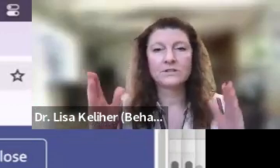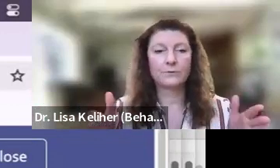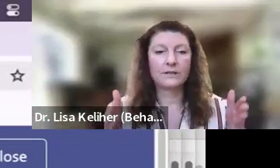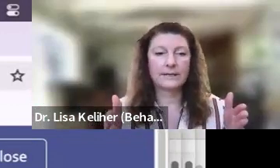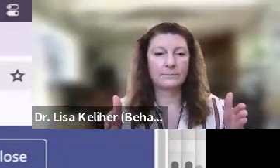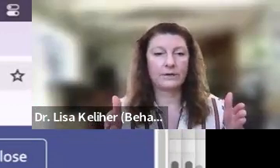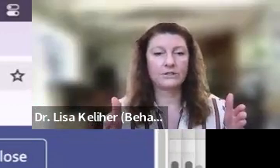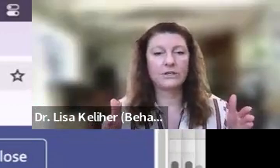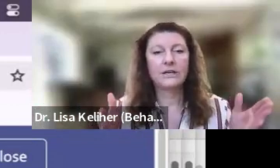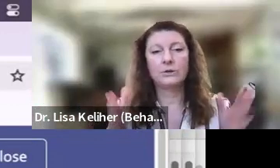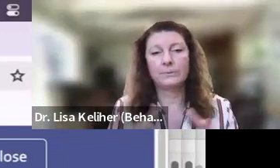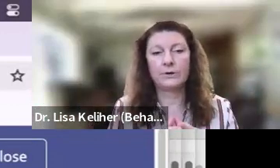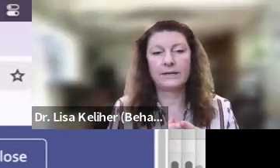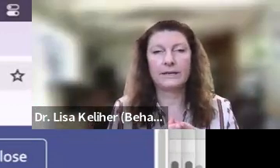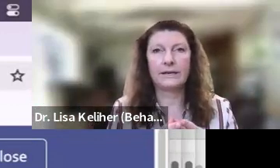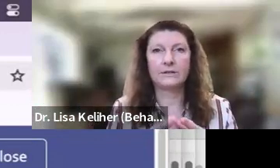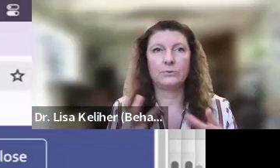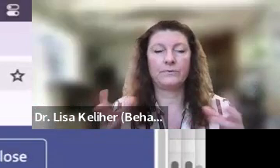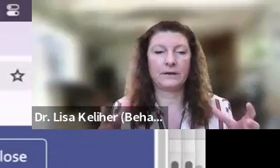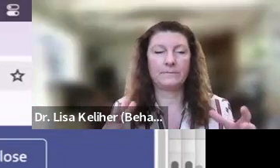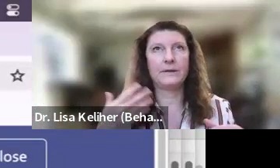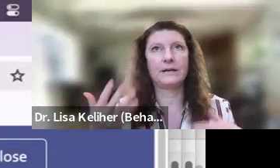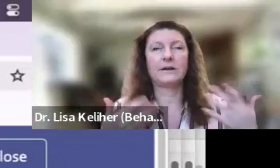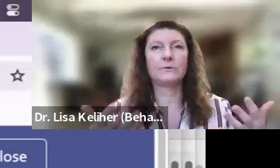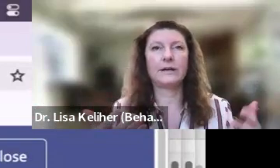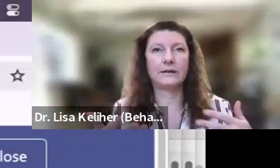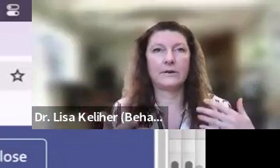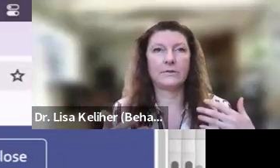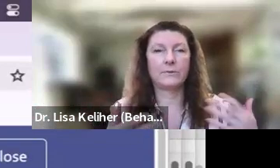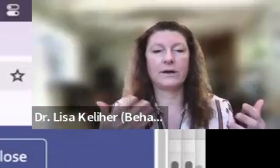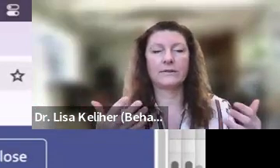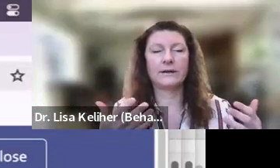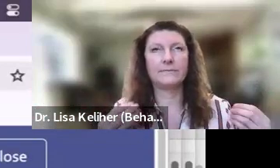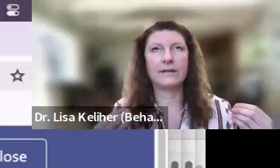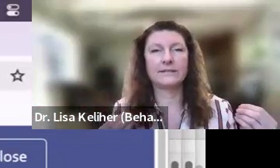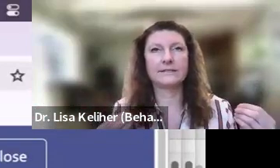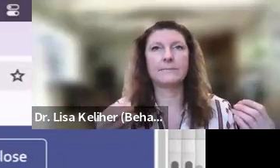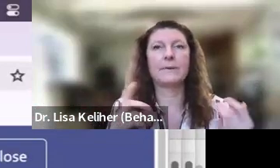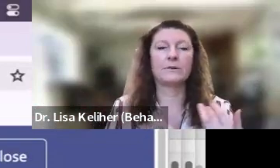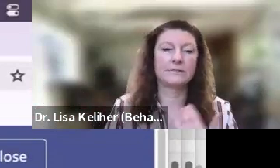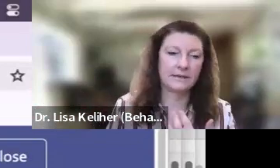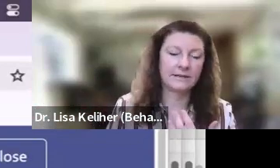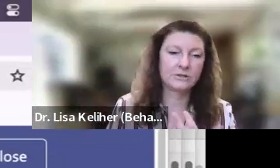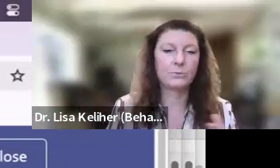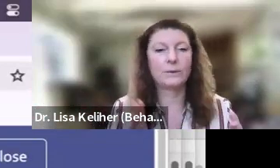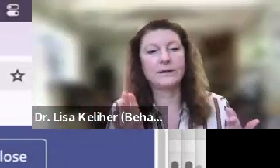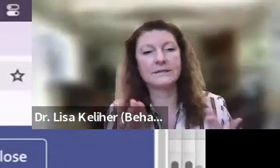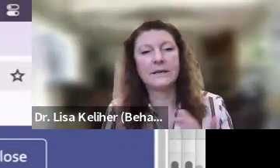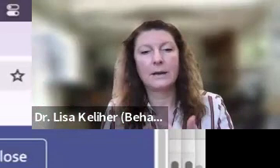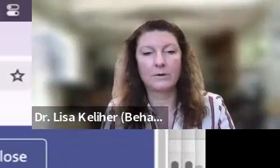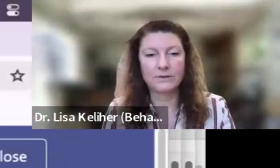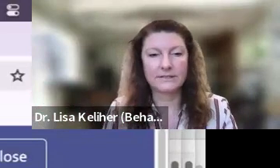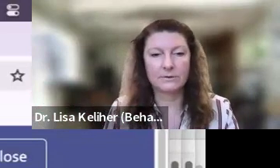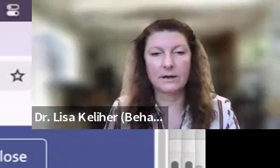report. So for any time range, you can put in, you'll be uncovering throughout in the system about doctor's